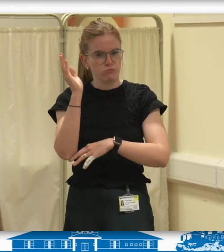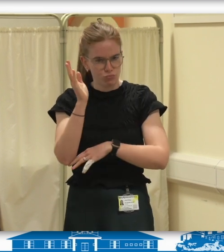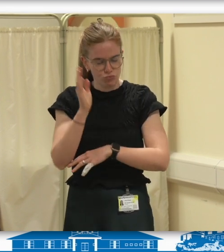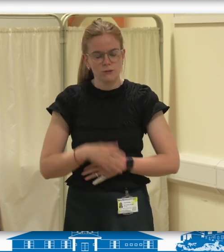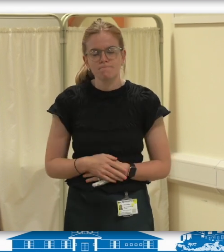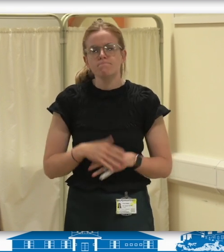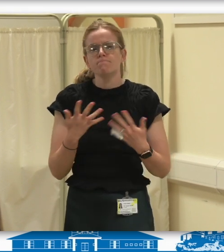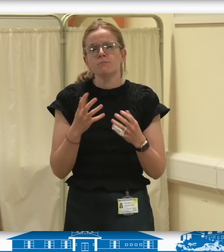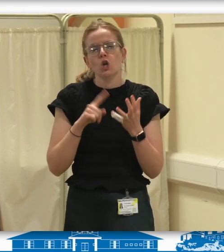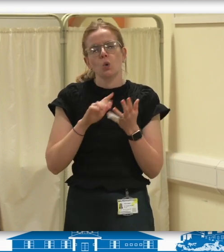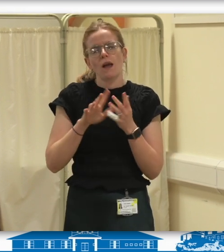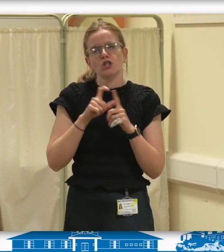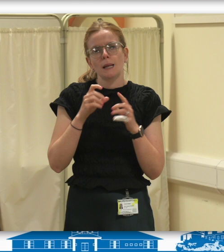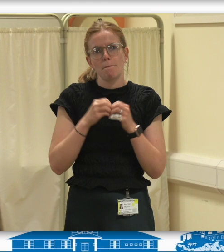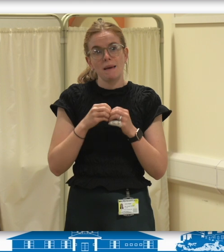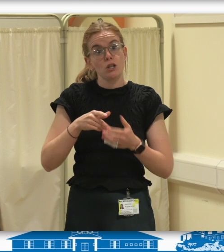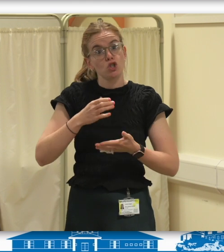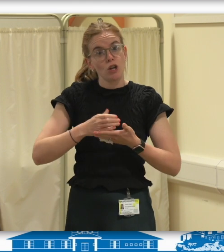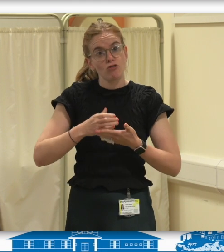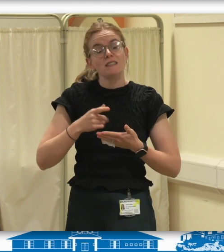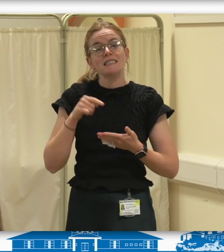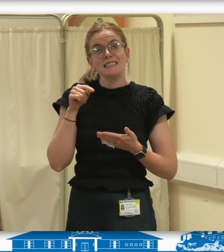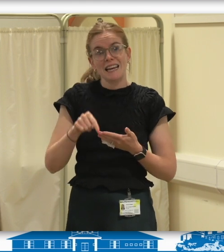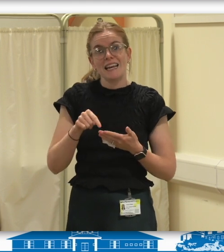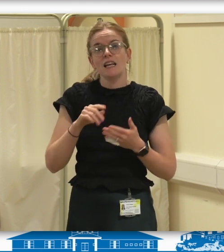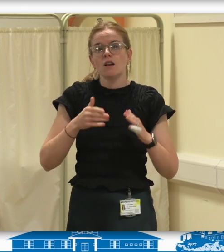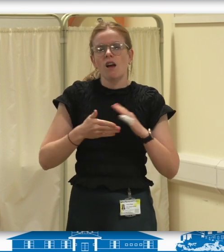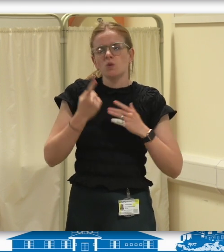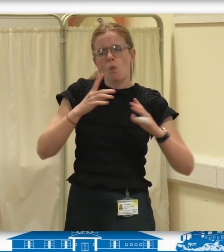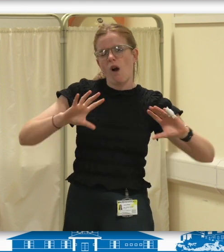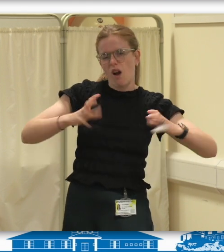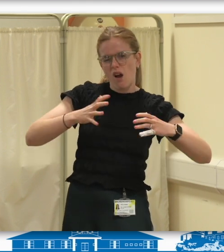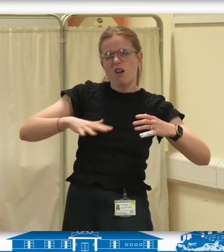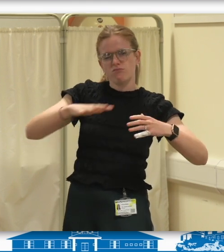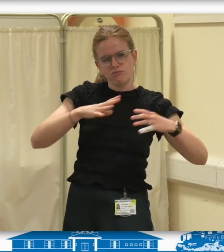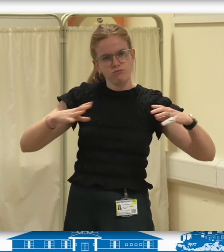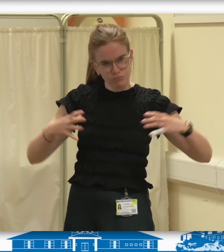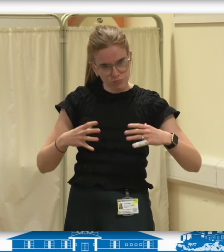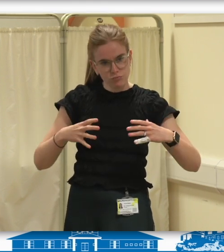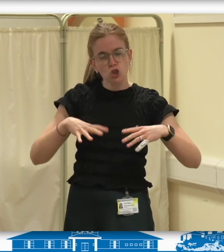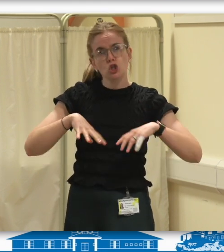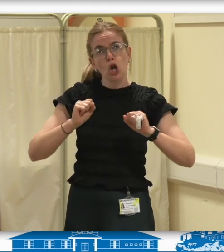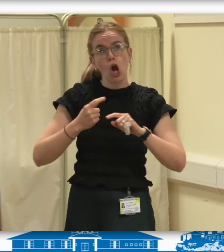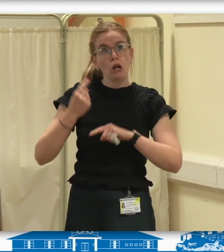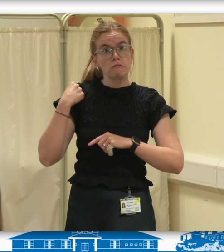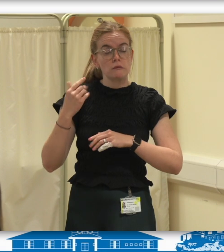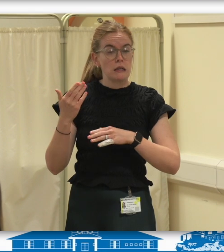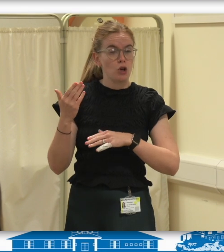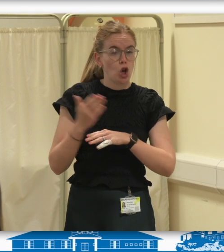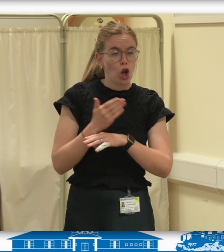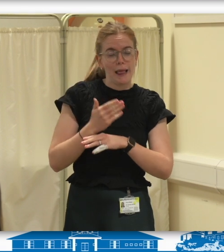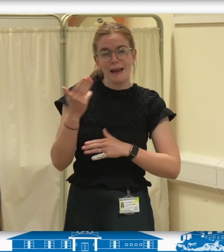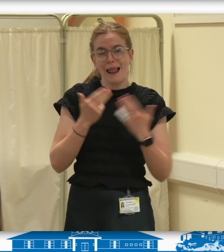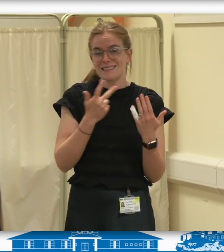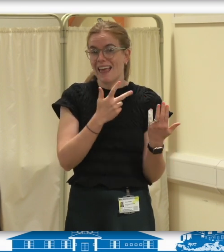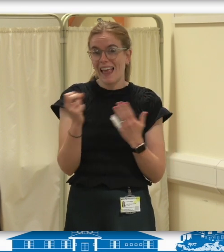So, Derby and Burton Hospitals charity has existed in one guise or another since the early 80s,